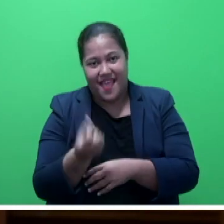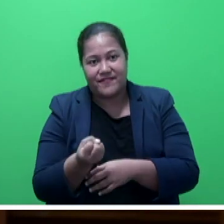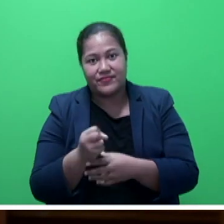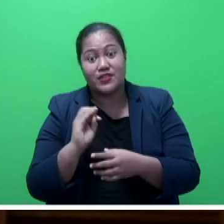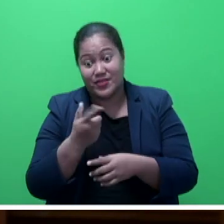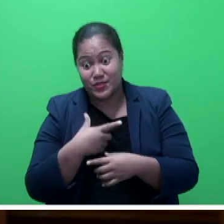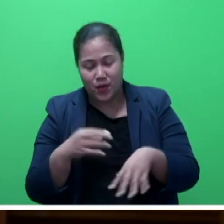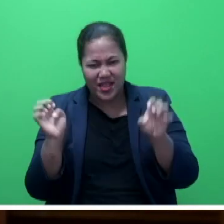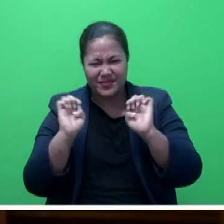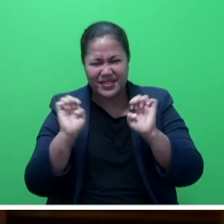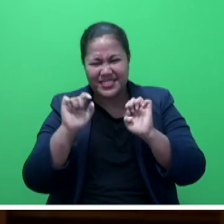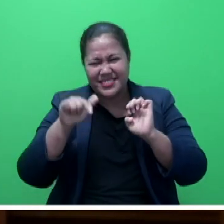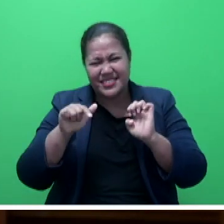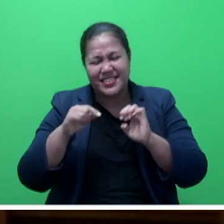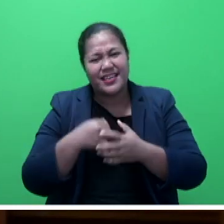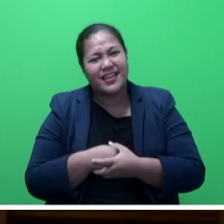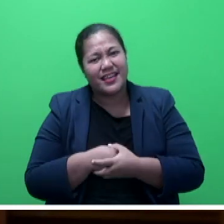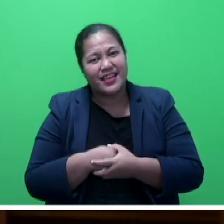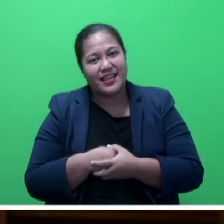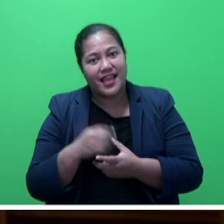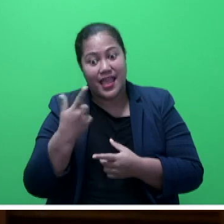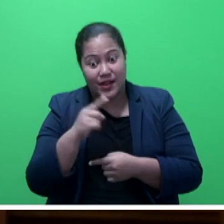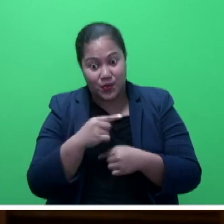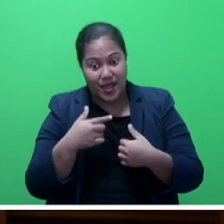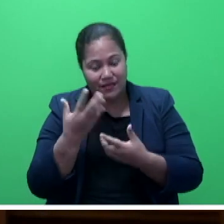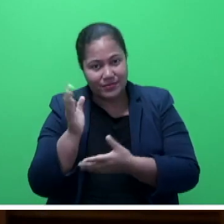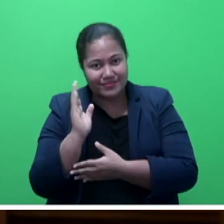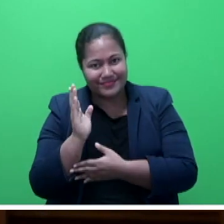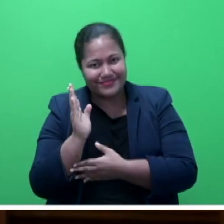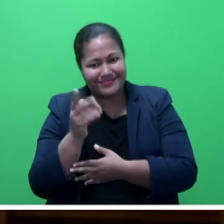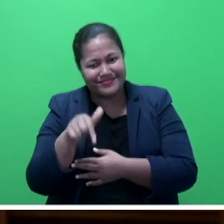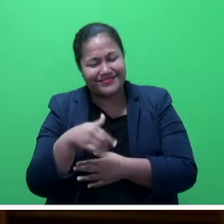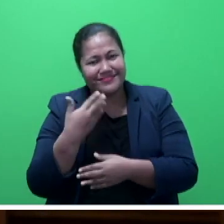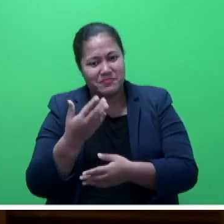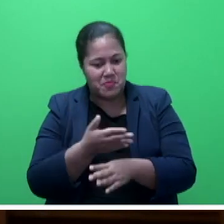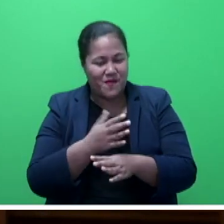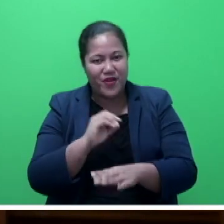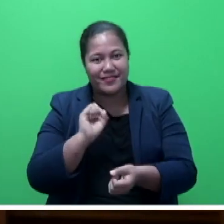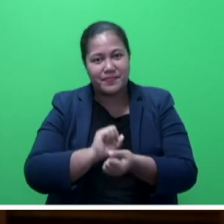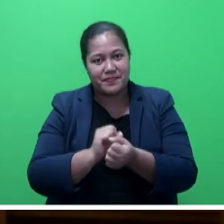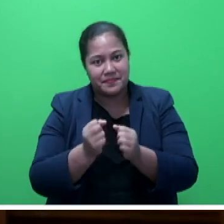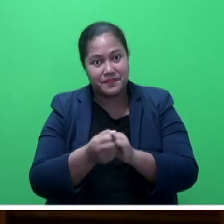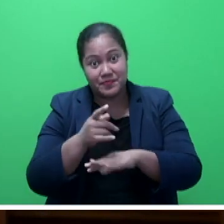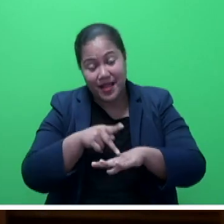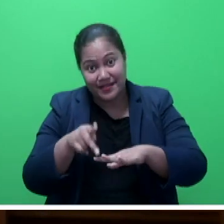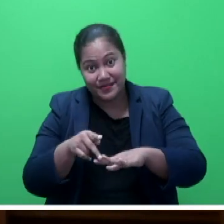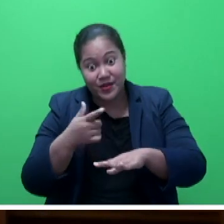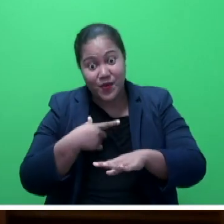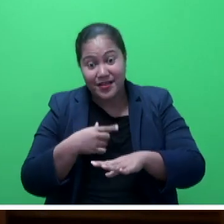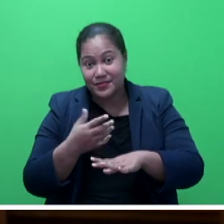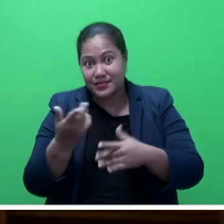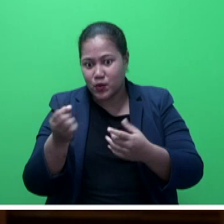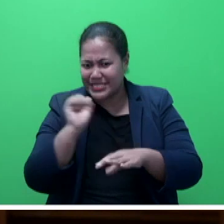urgency of His Excellency's opening address for this session of Parliament, in which he highlighted the serious